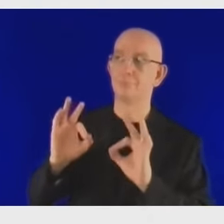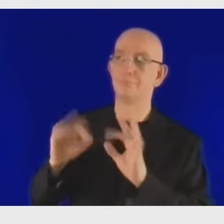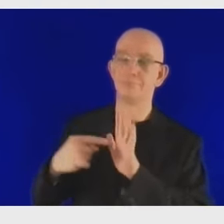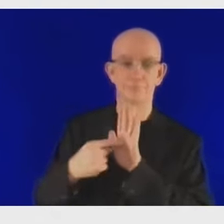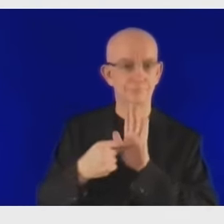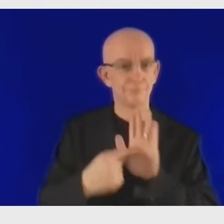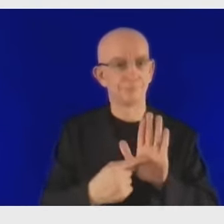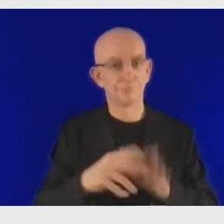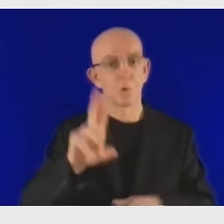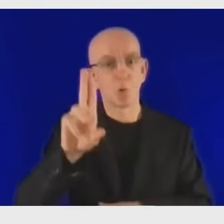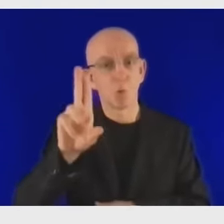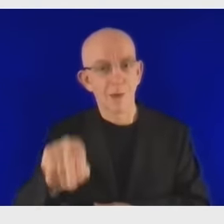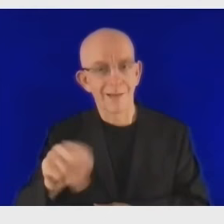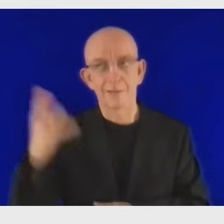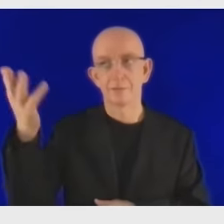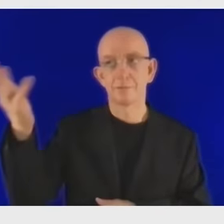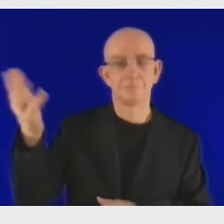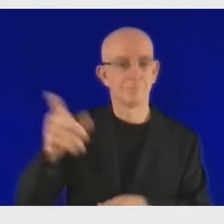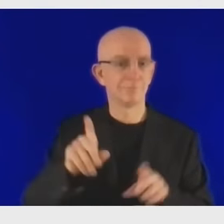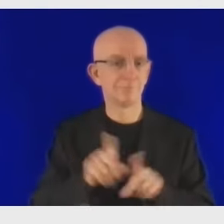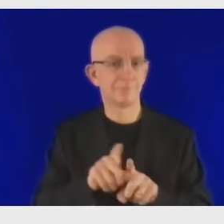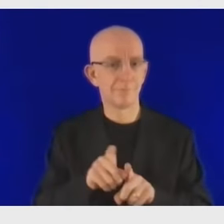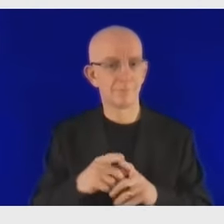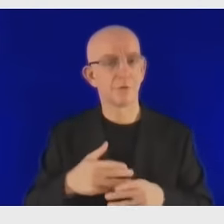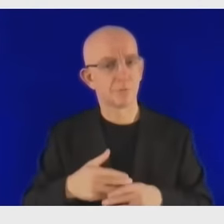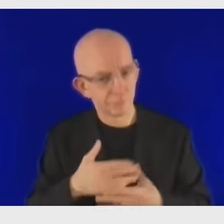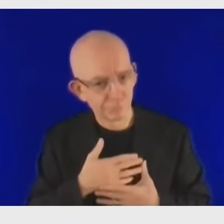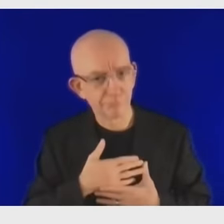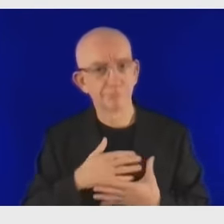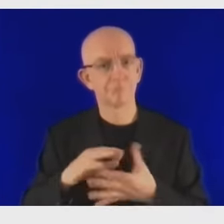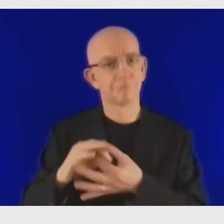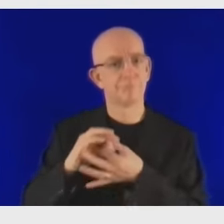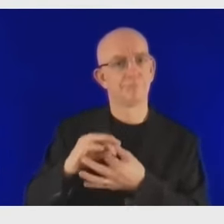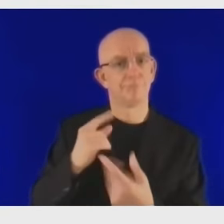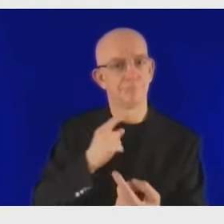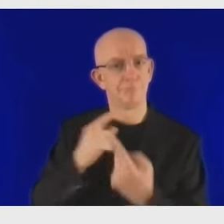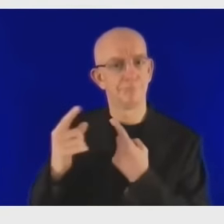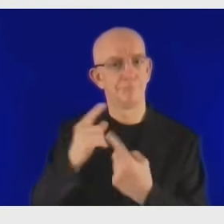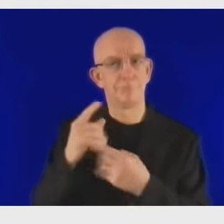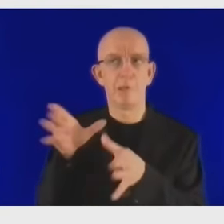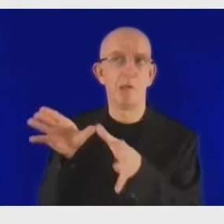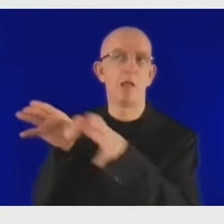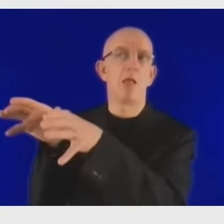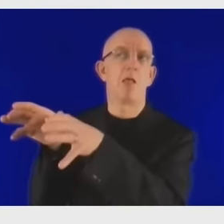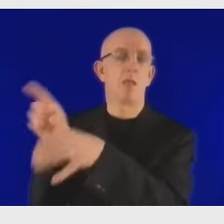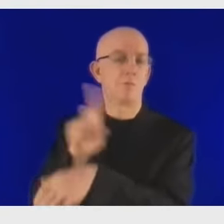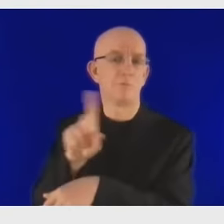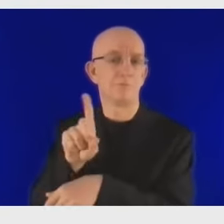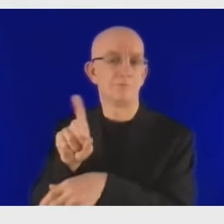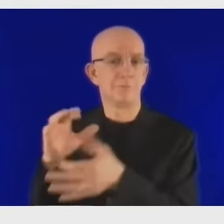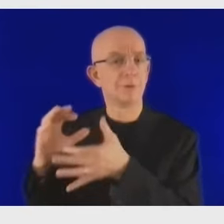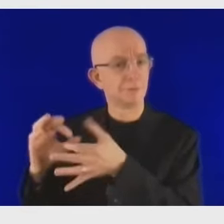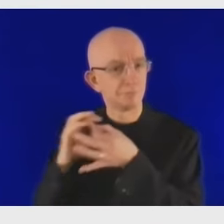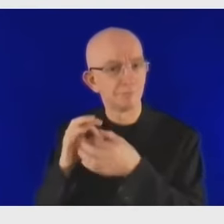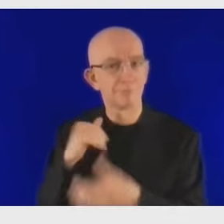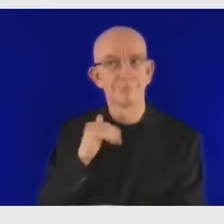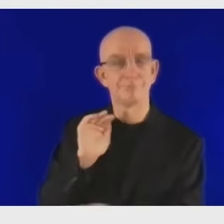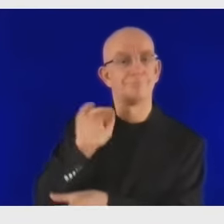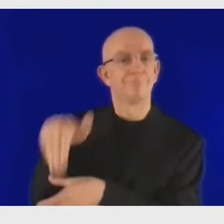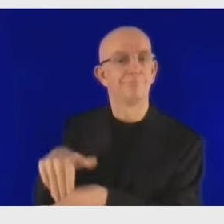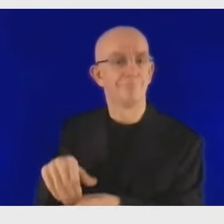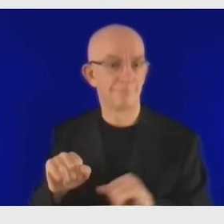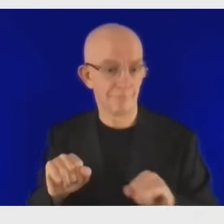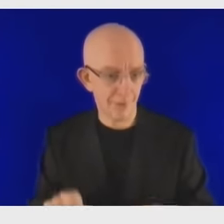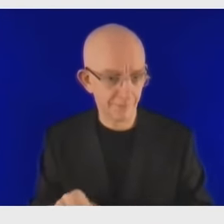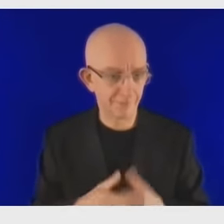inclusive. Thank you. So I work a lot with traditional knowledge, which means I hang out a lot